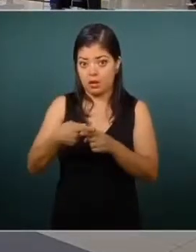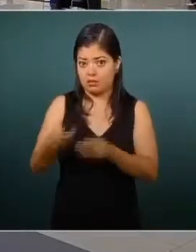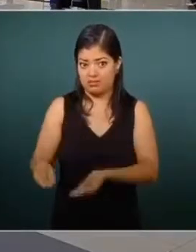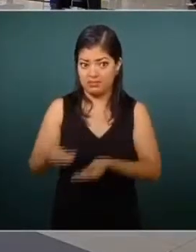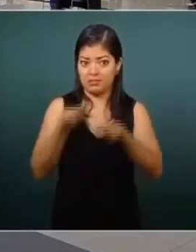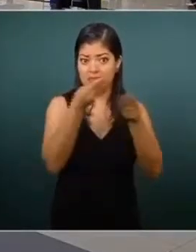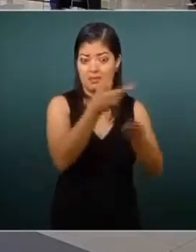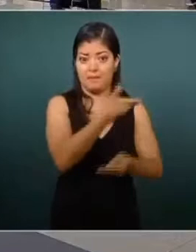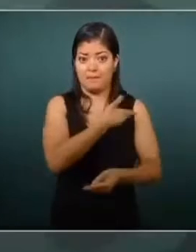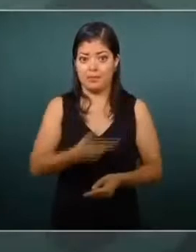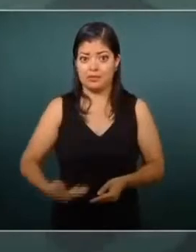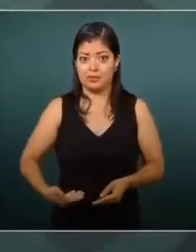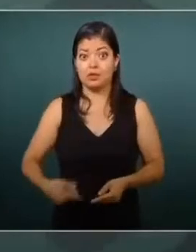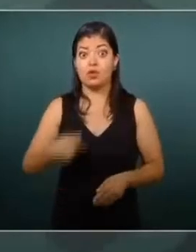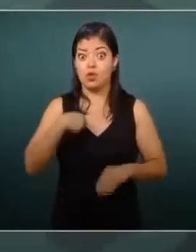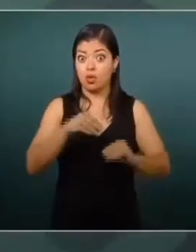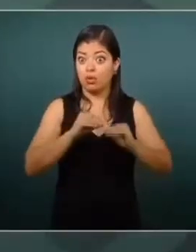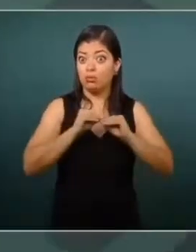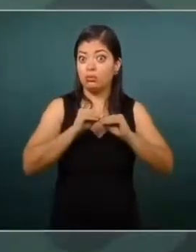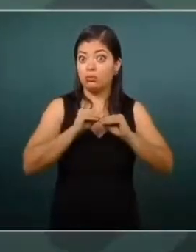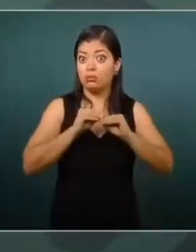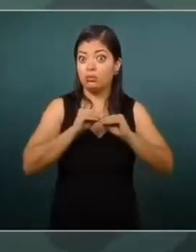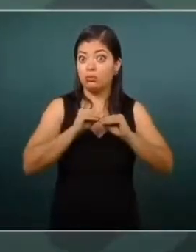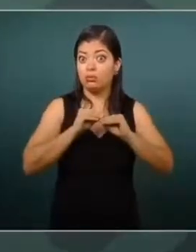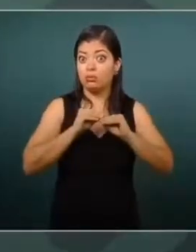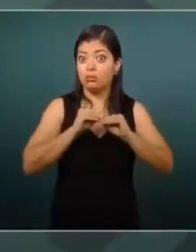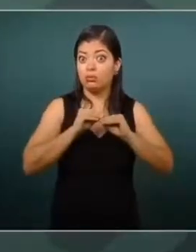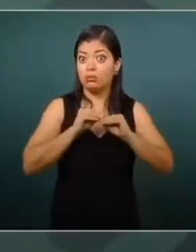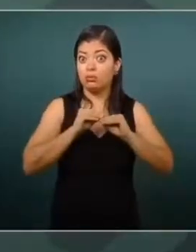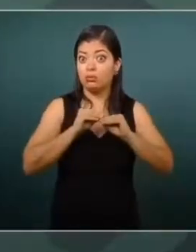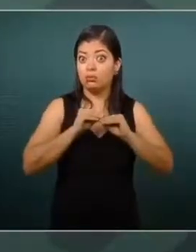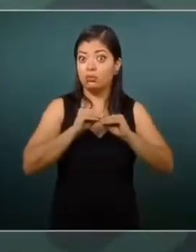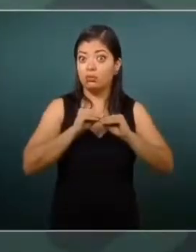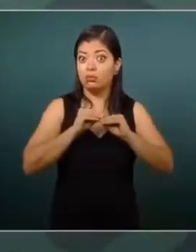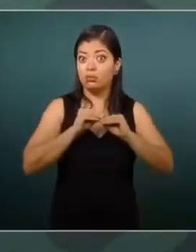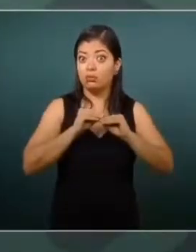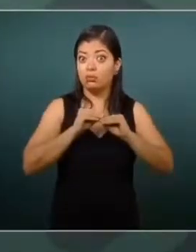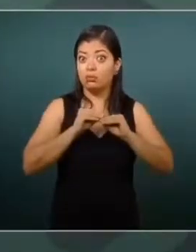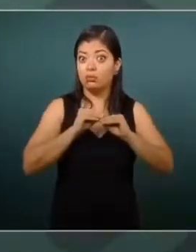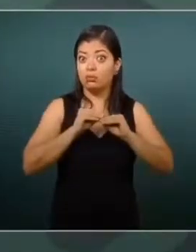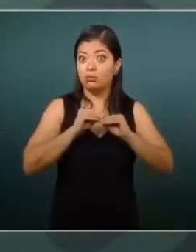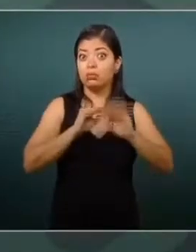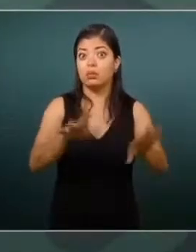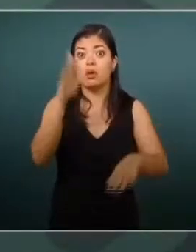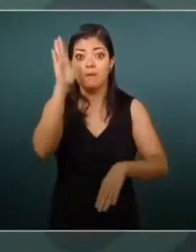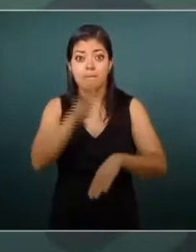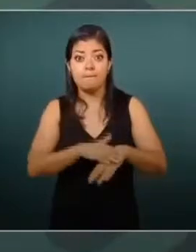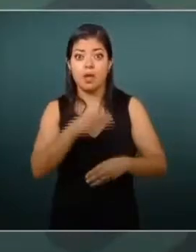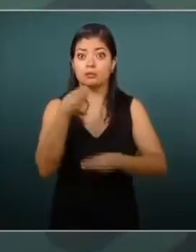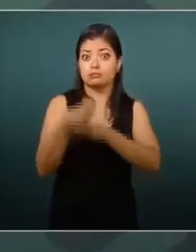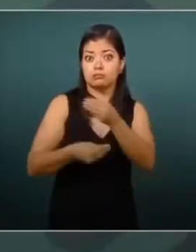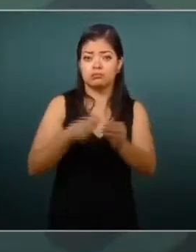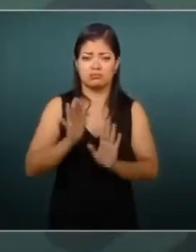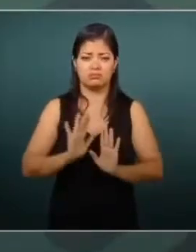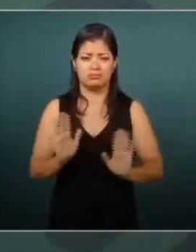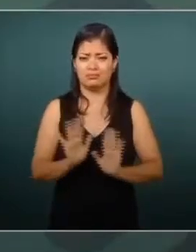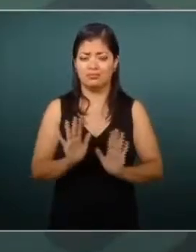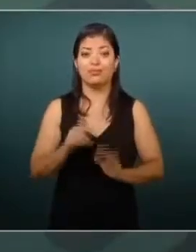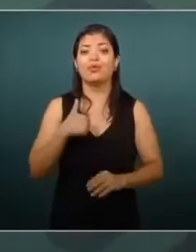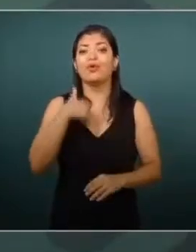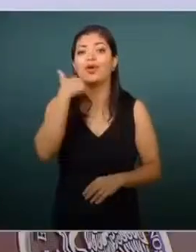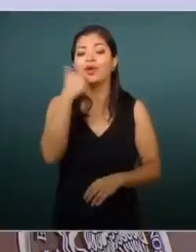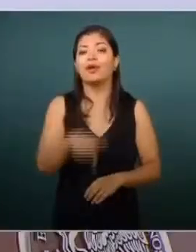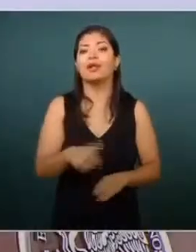presidente. No es para seguir alentando el debate público. It's not to keep encouraging public debate. Lo que nosotros queremos es que en